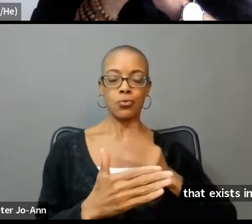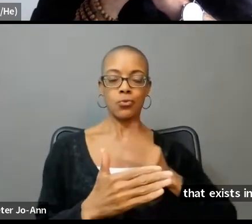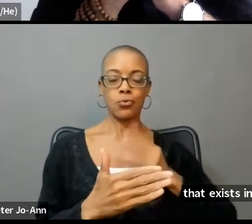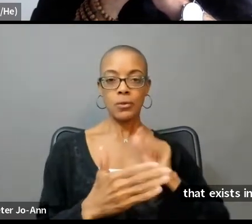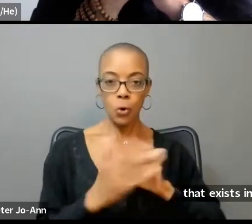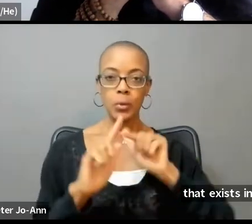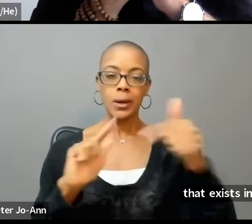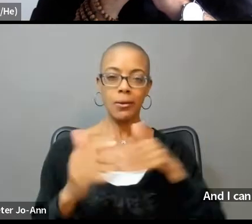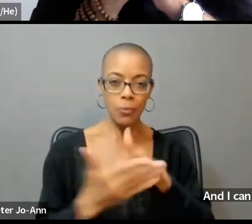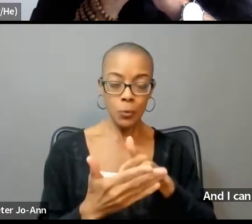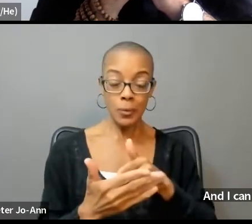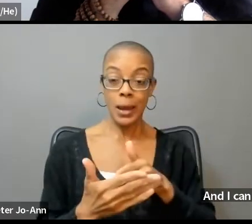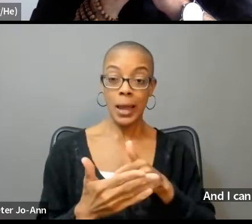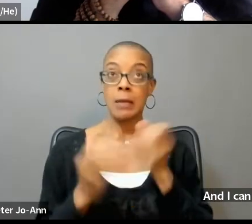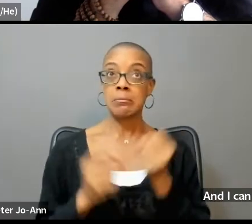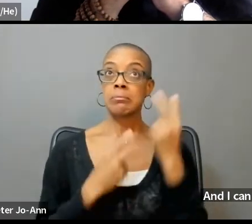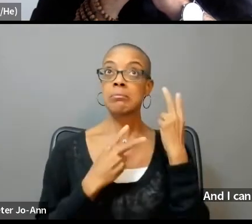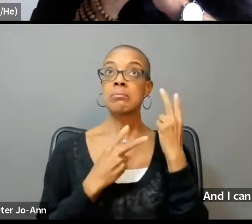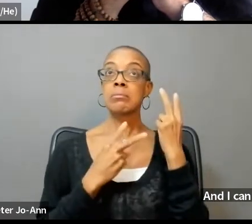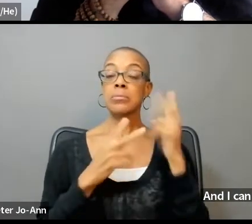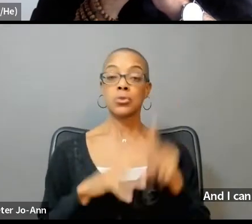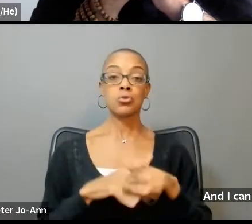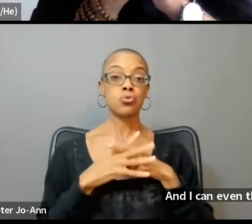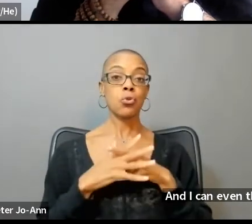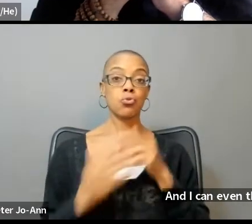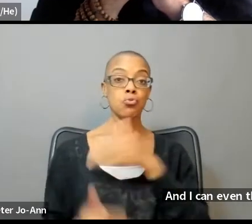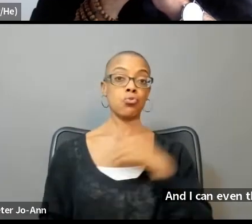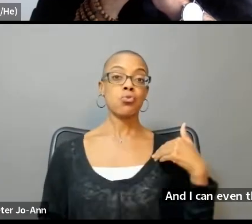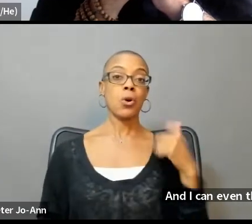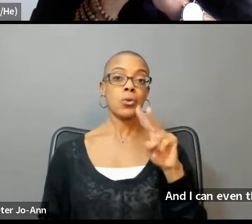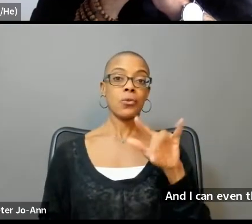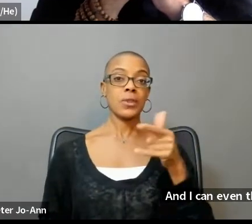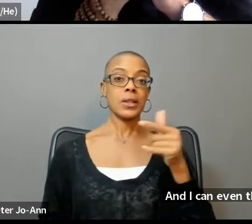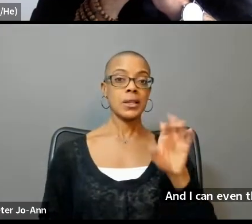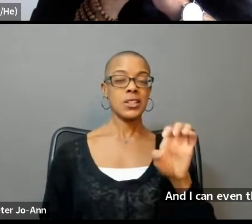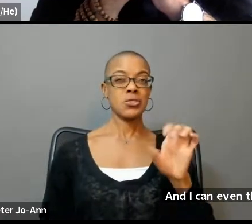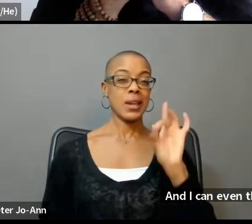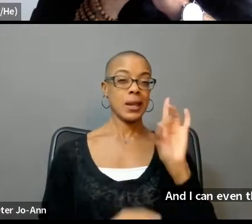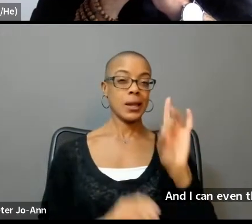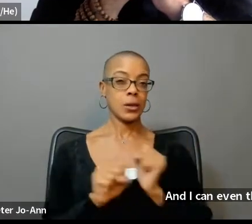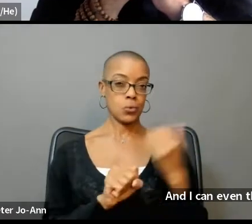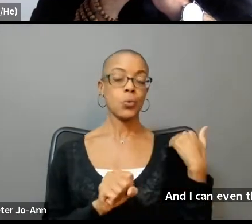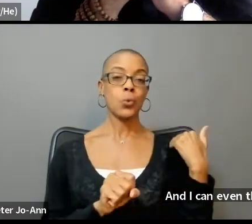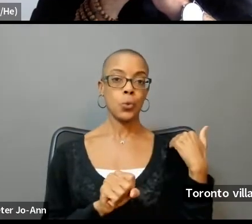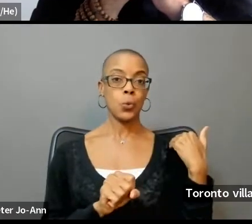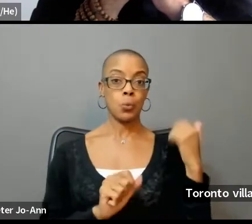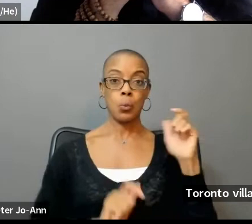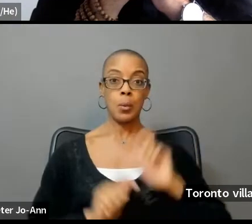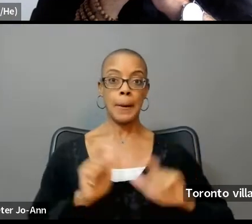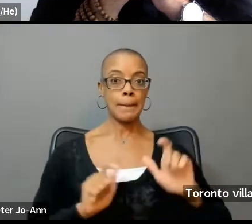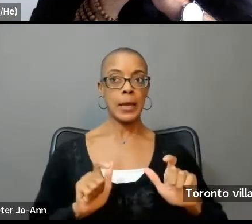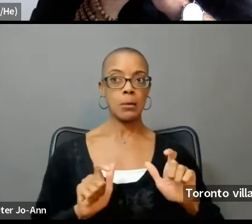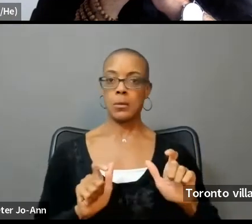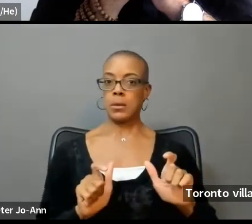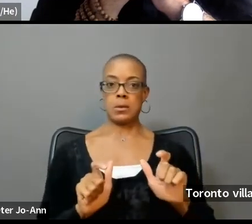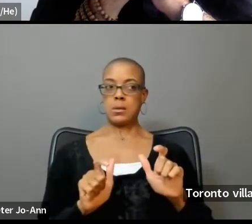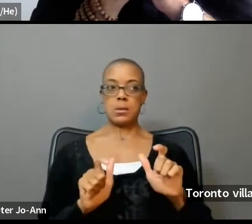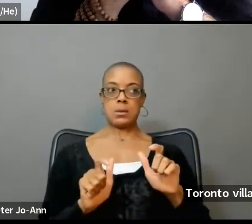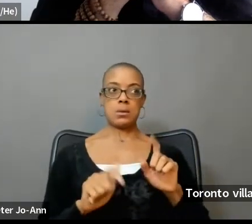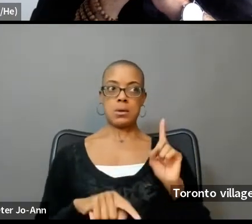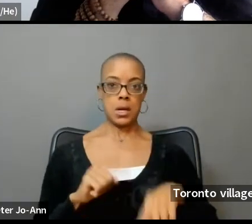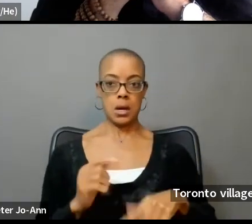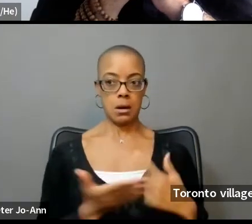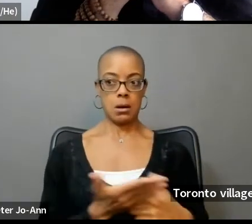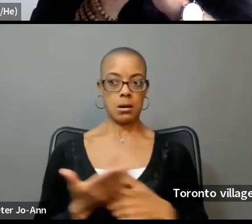started in the Toronto Village, which was like about 8 years ago. People were still not ready to have conversations about,